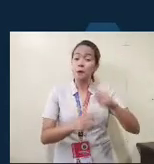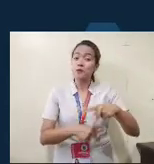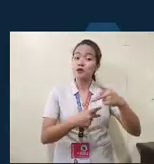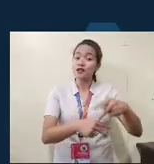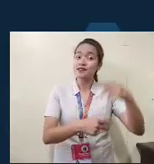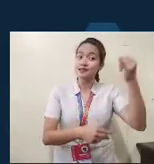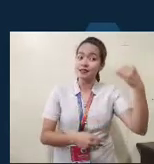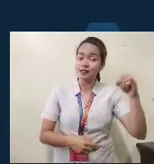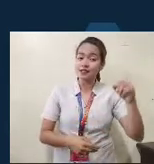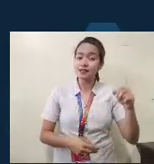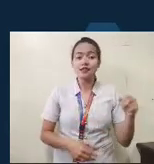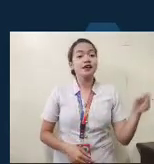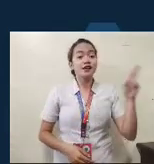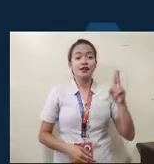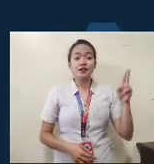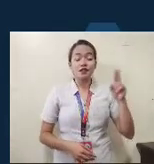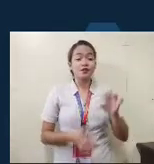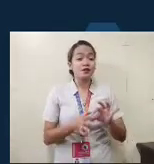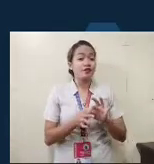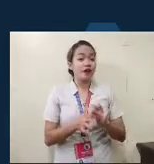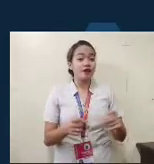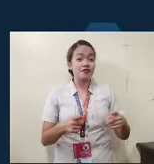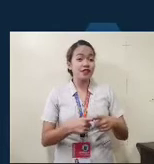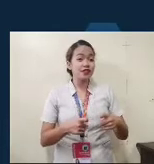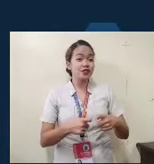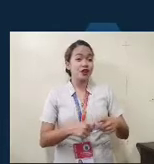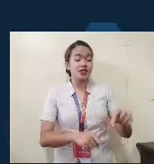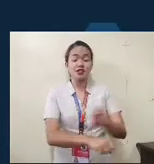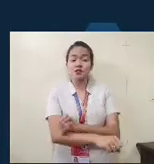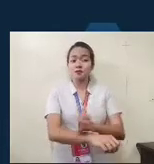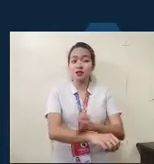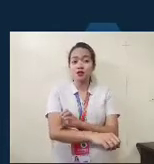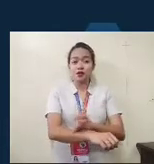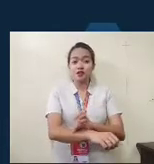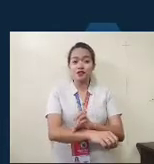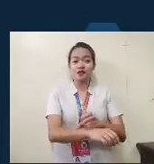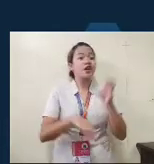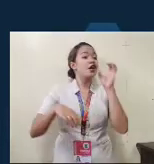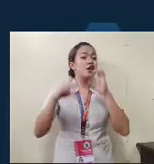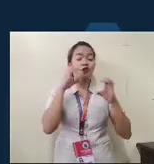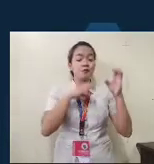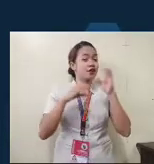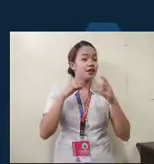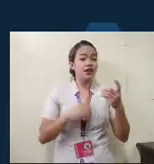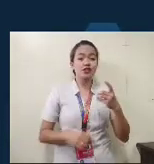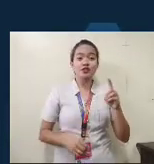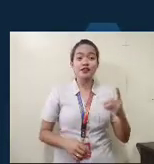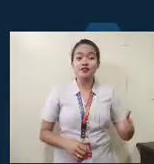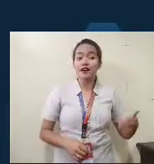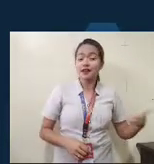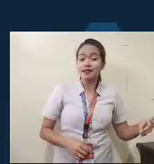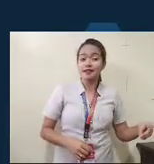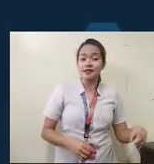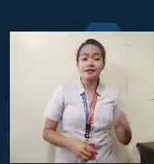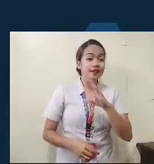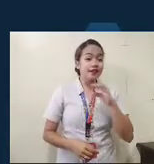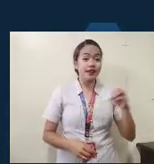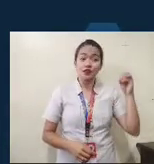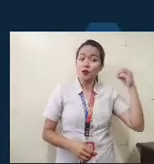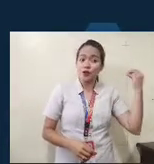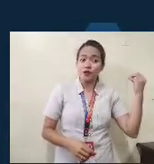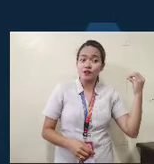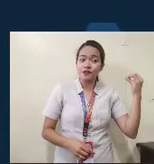information processing, use of electronic computers, communication